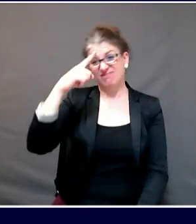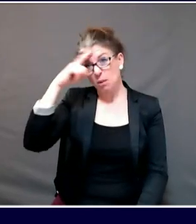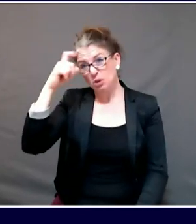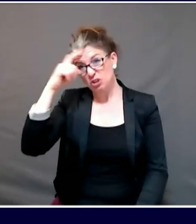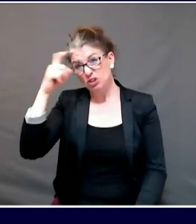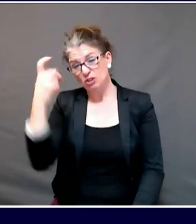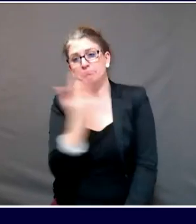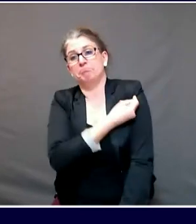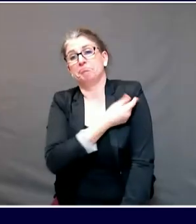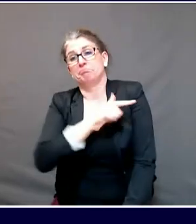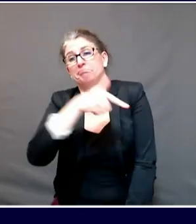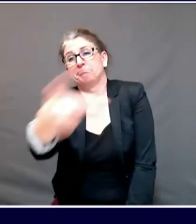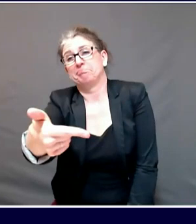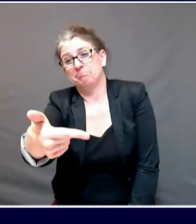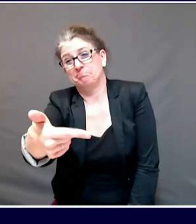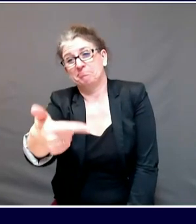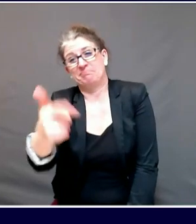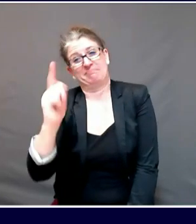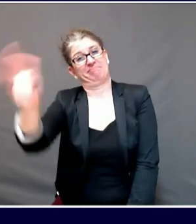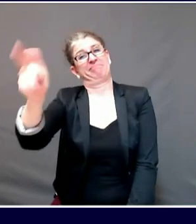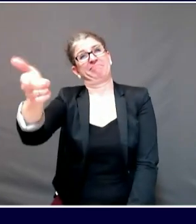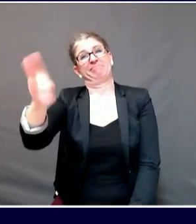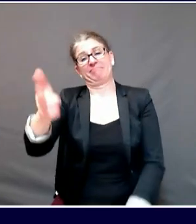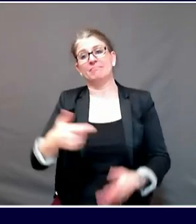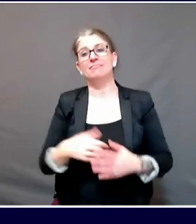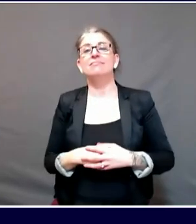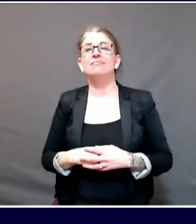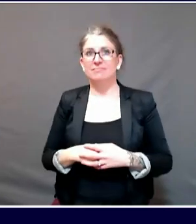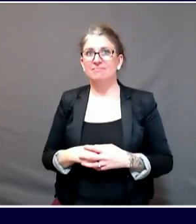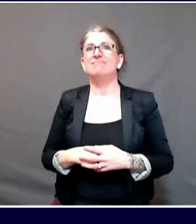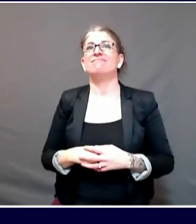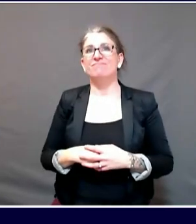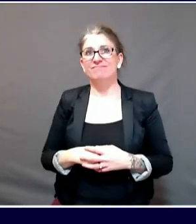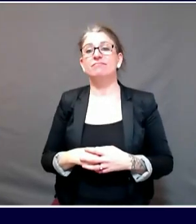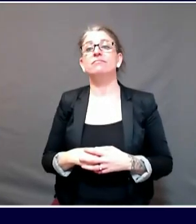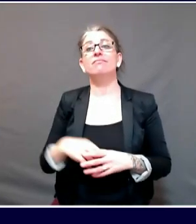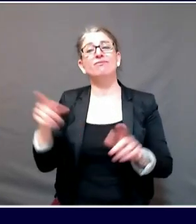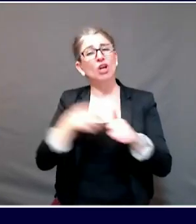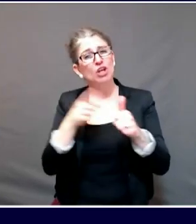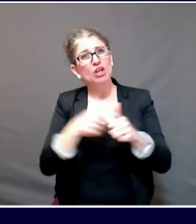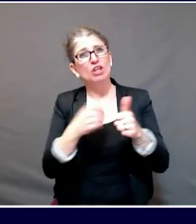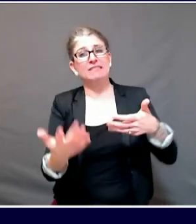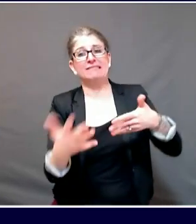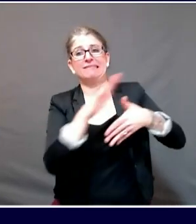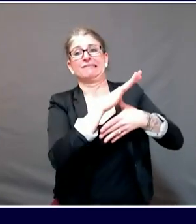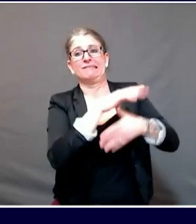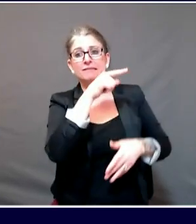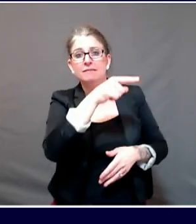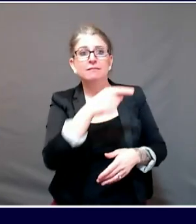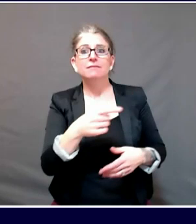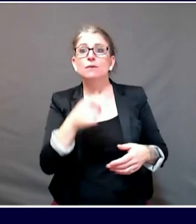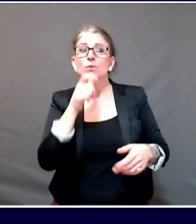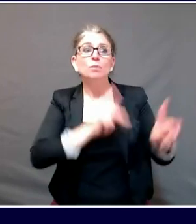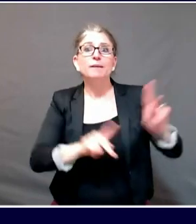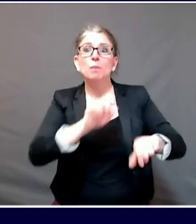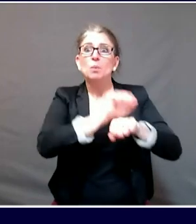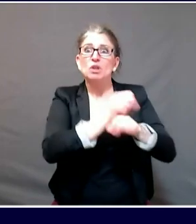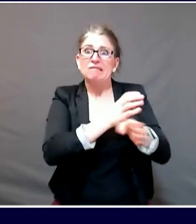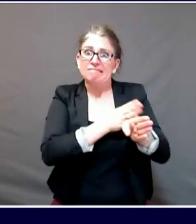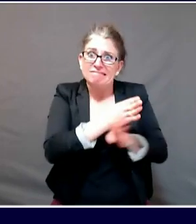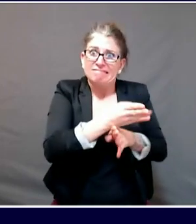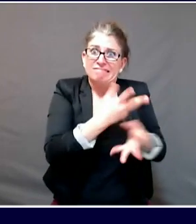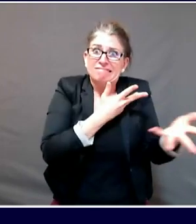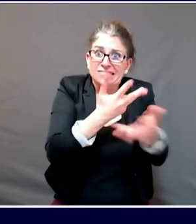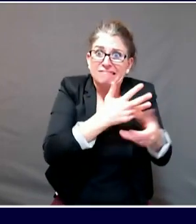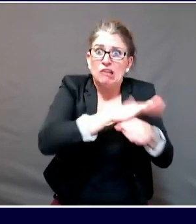of the priority groups, i.e., they may not have significant health conditions. Our goal is to make